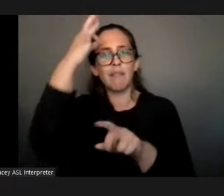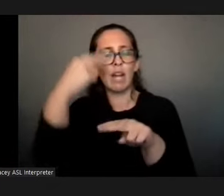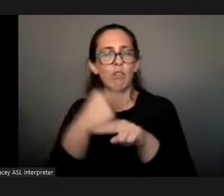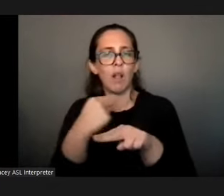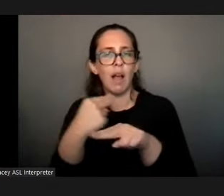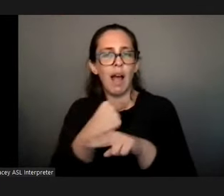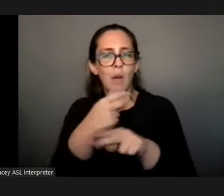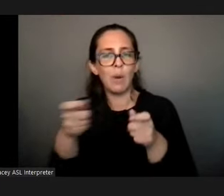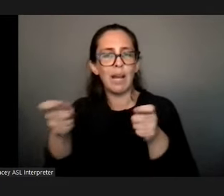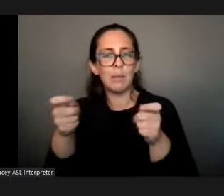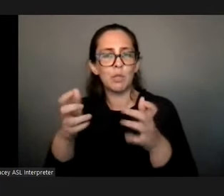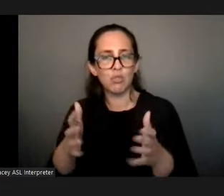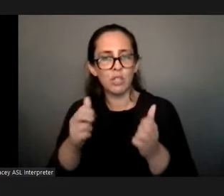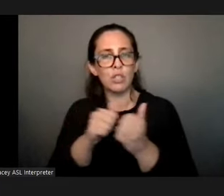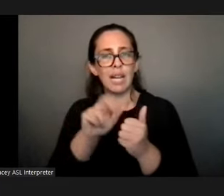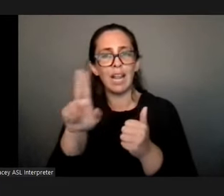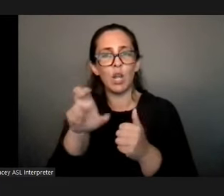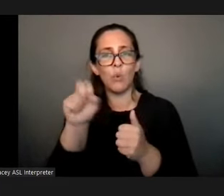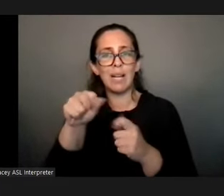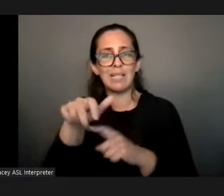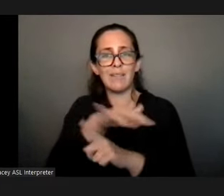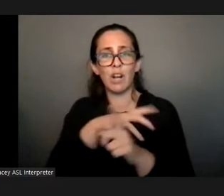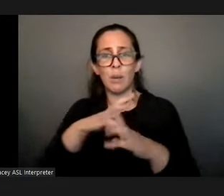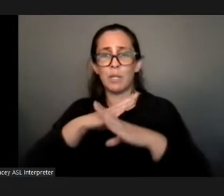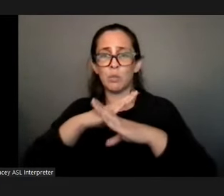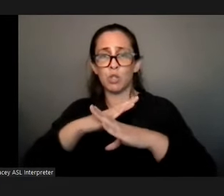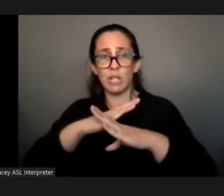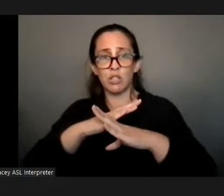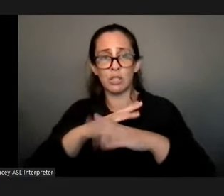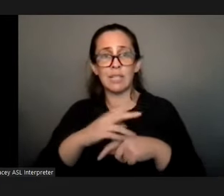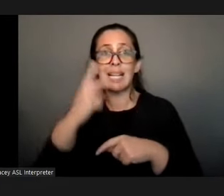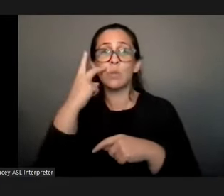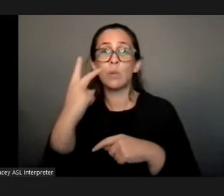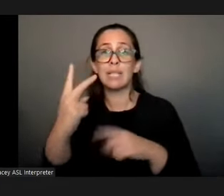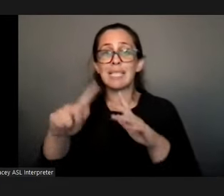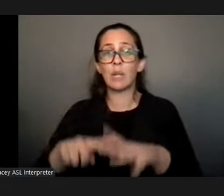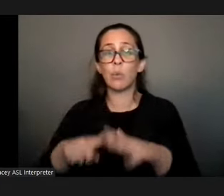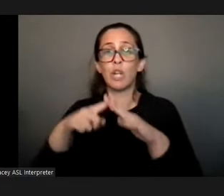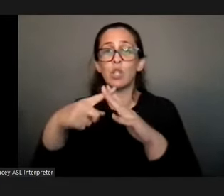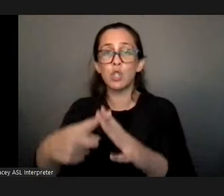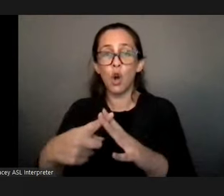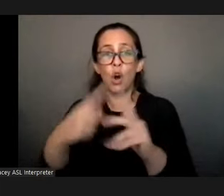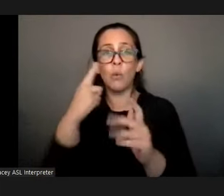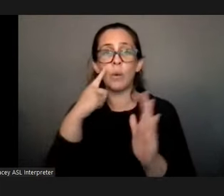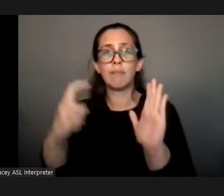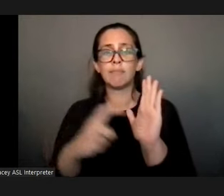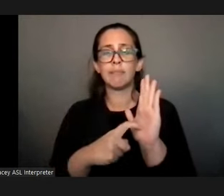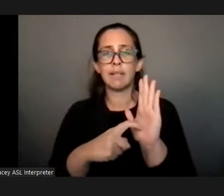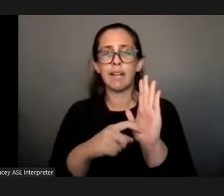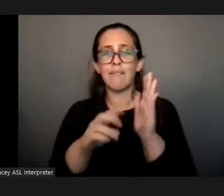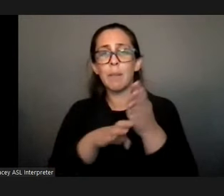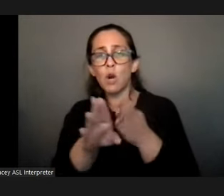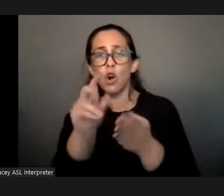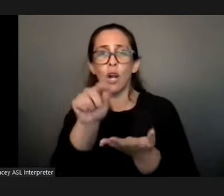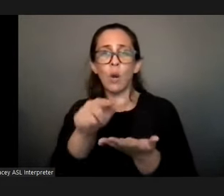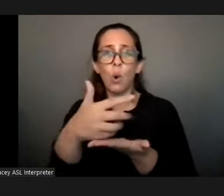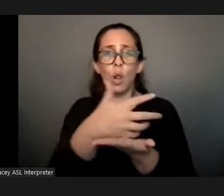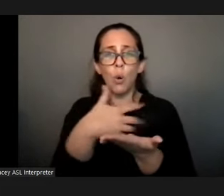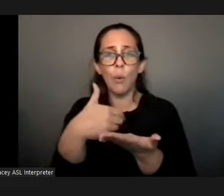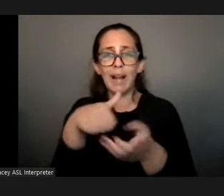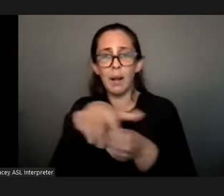and the U.S. Environmental Protection Agency. As you can see, we begin by identifying minority and low-income or environmental